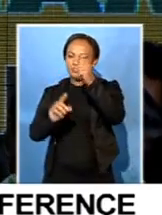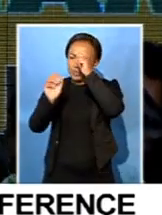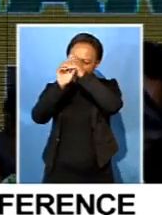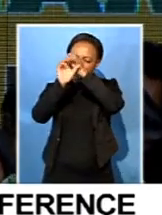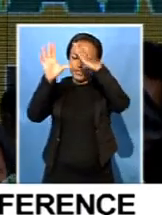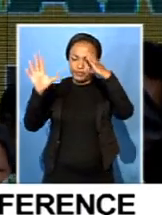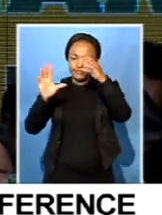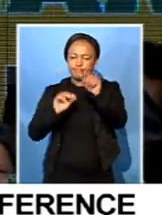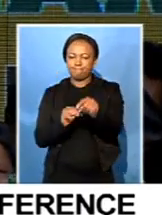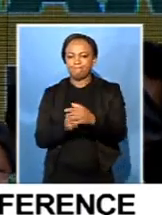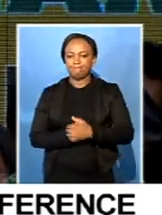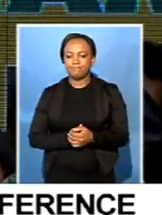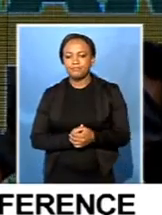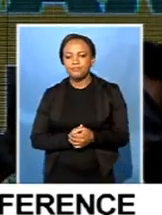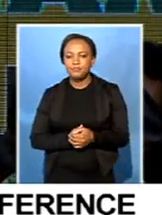mission.